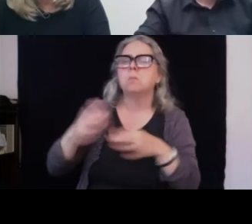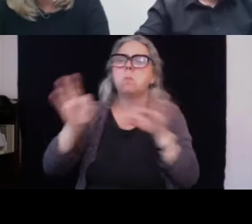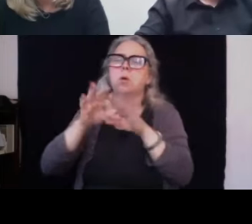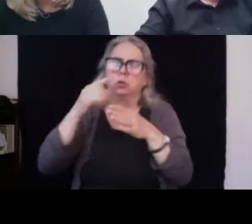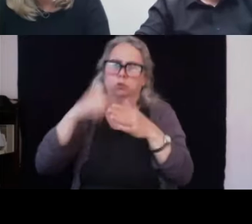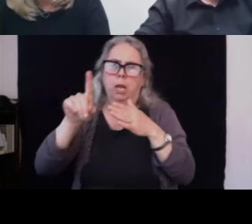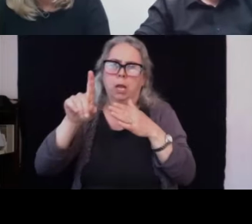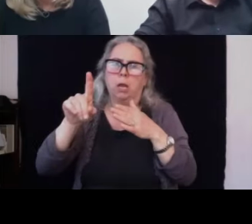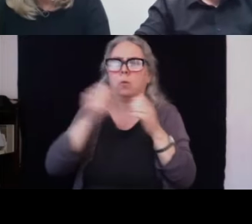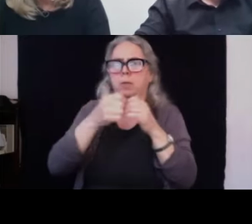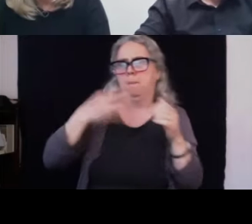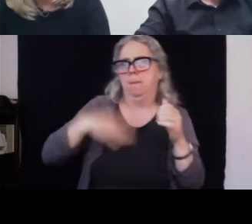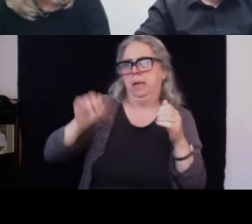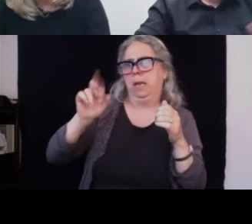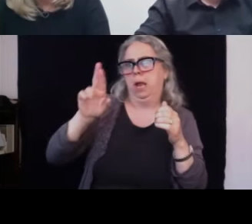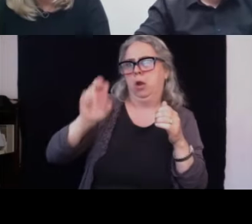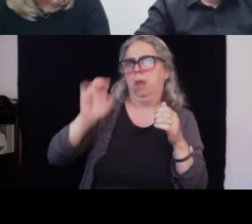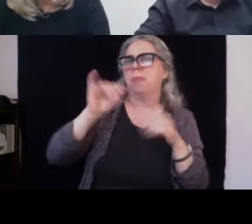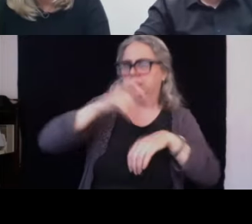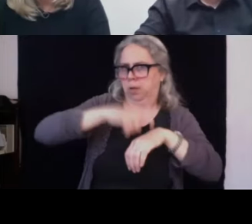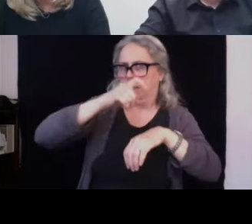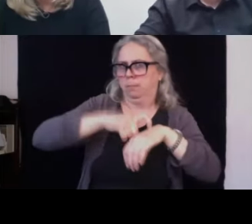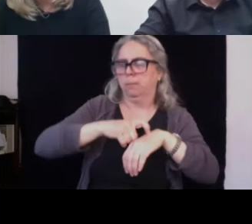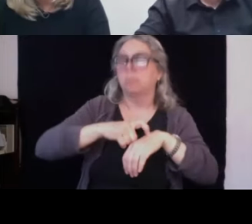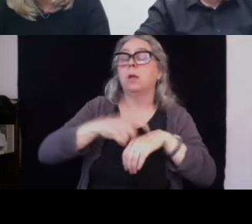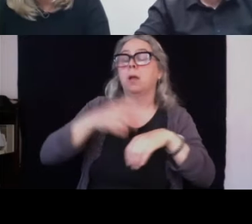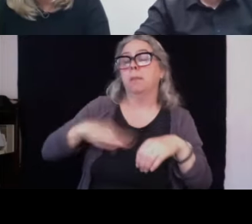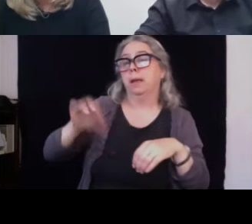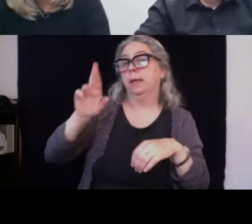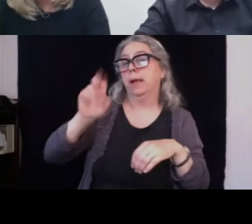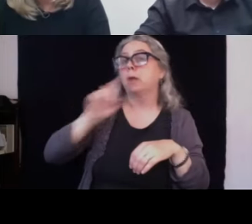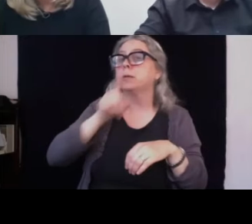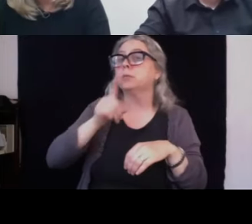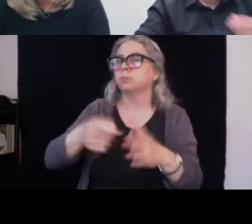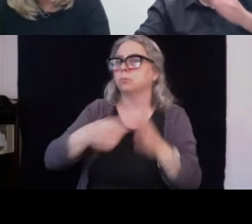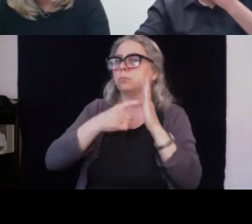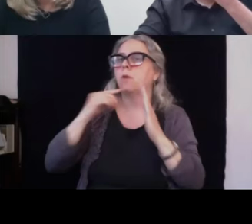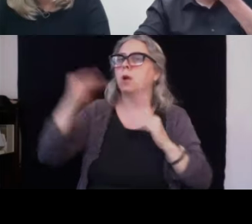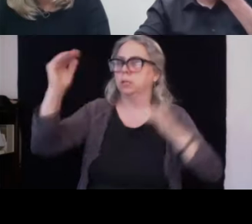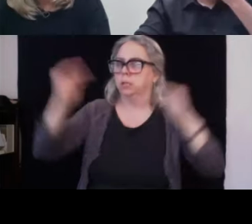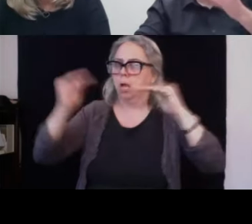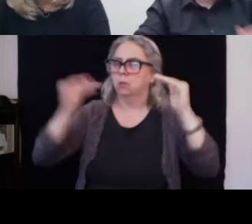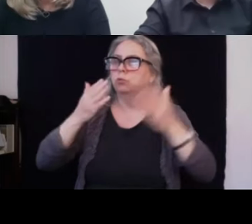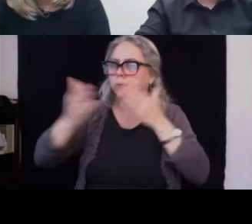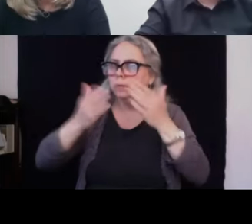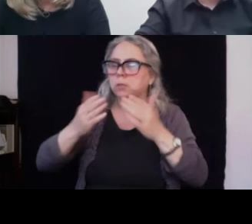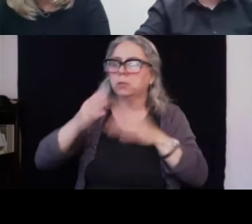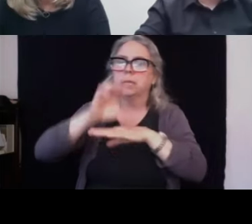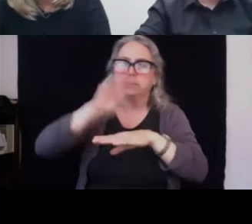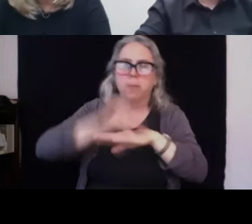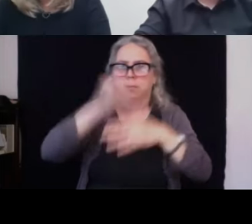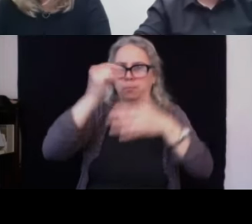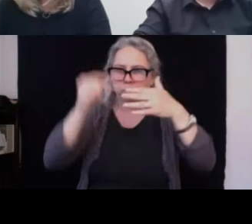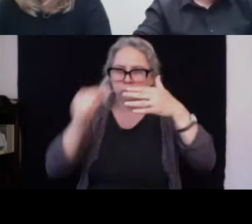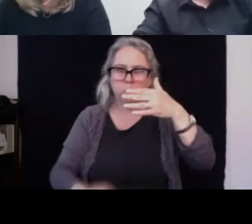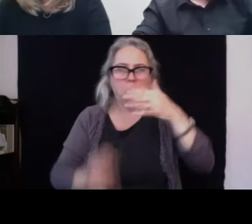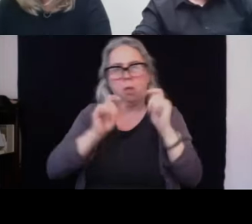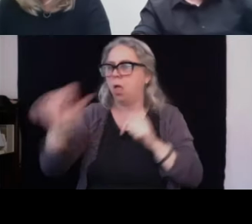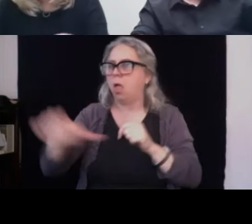as well. MaineCare, again, is required for adult services, case management, or any of the other services and programs.